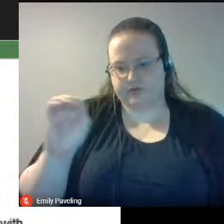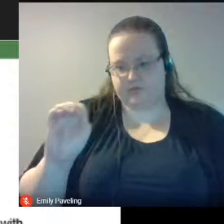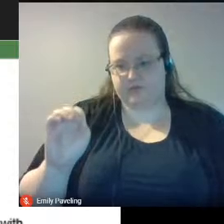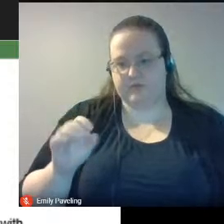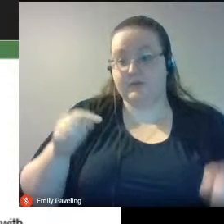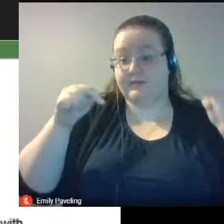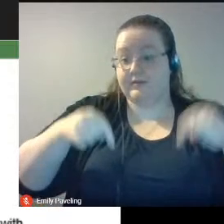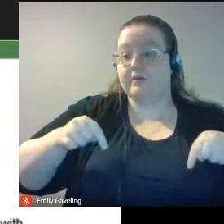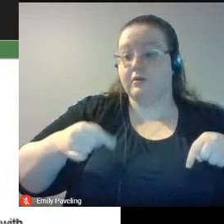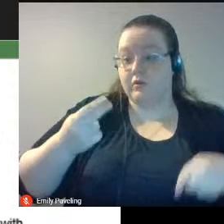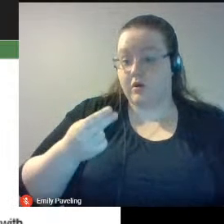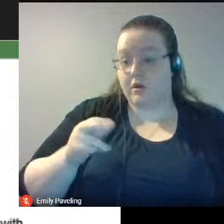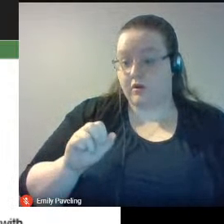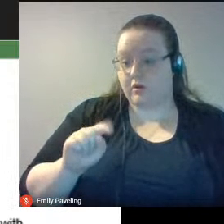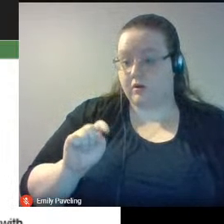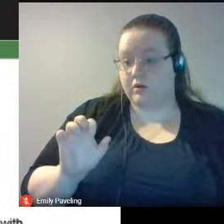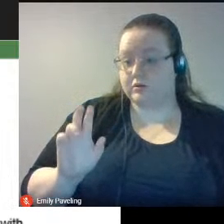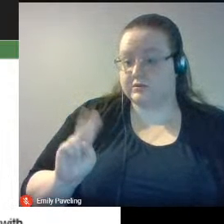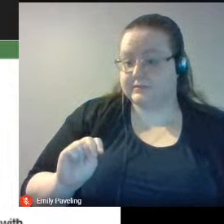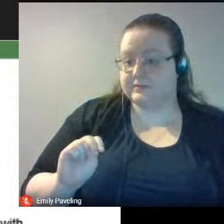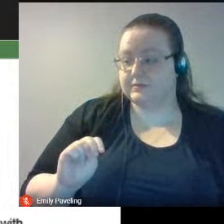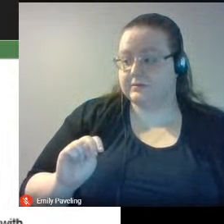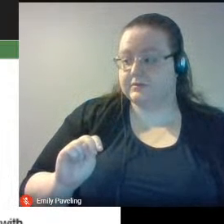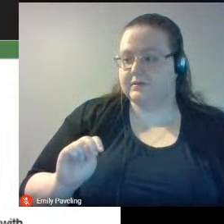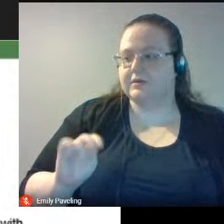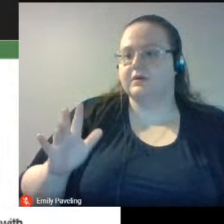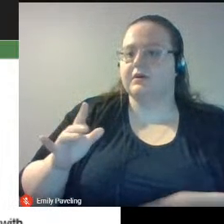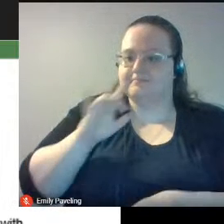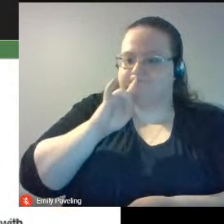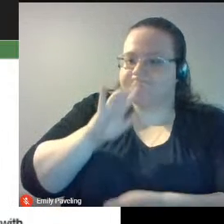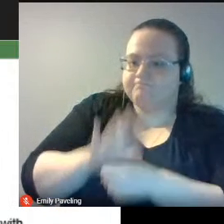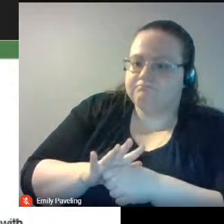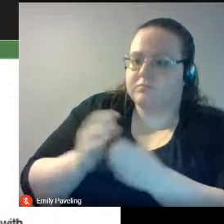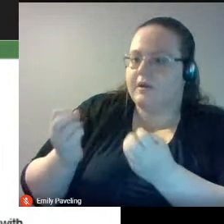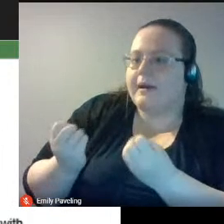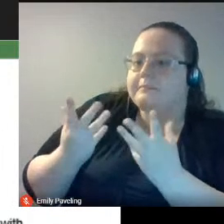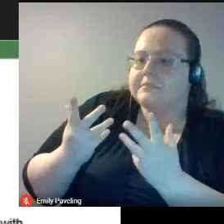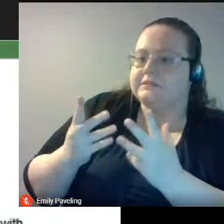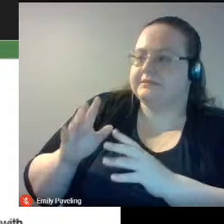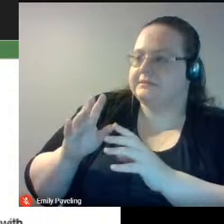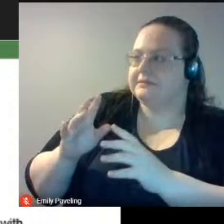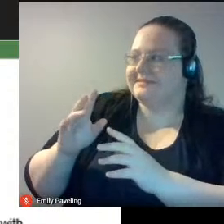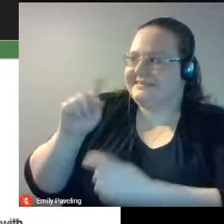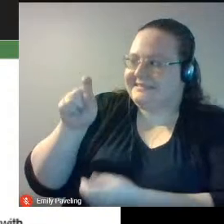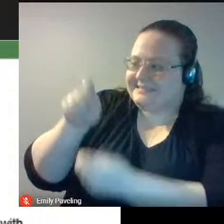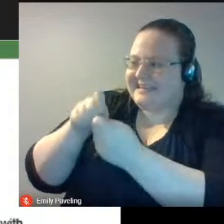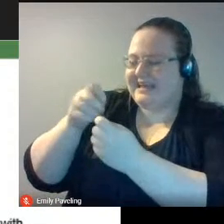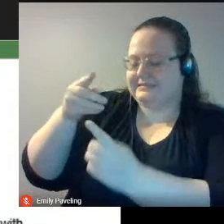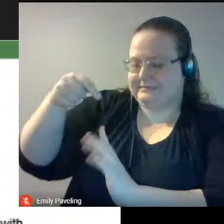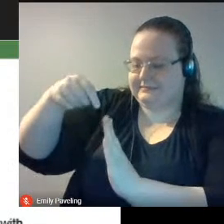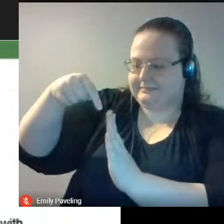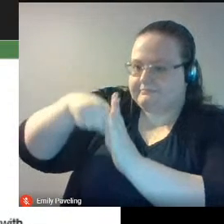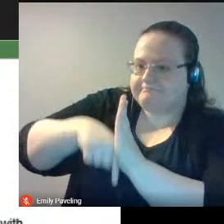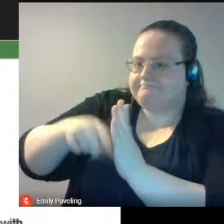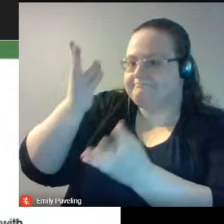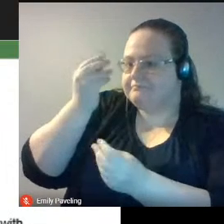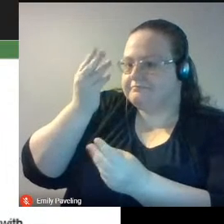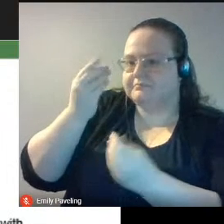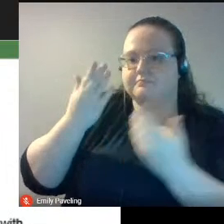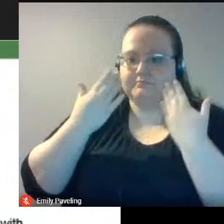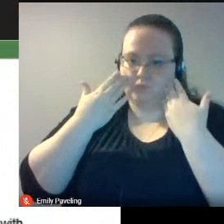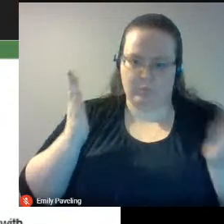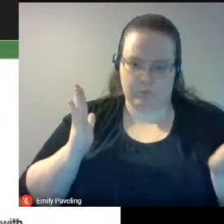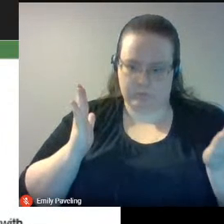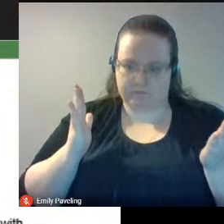are waiting to receive the finalized terms and conditions on this new funding. In the meantime, we have already dedicated